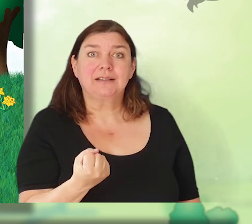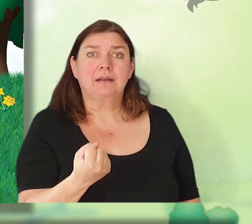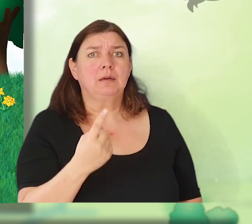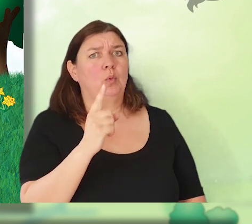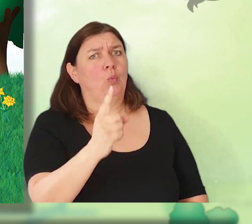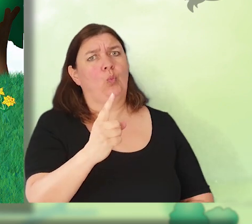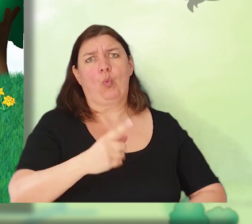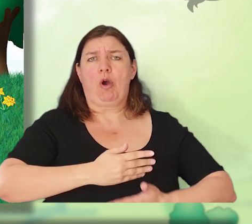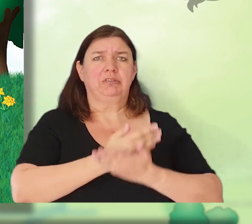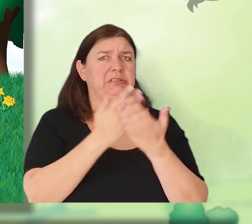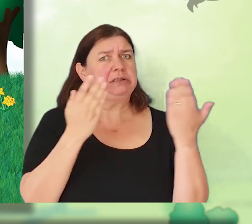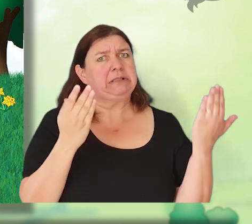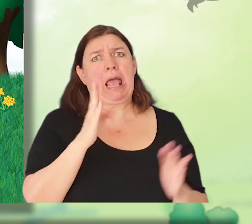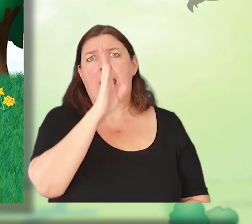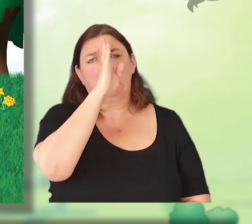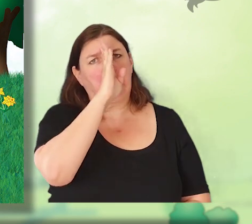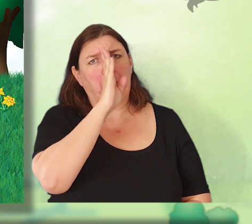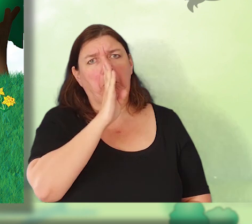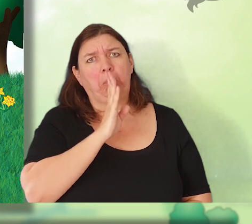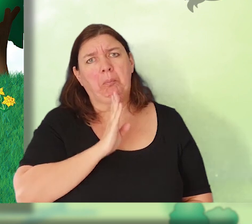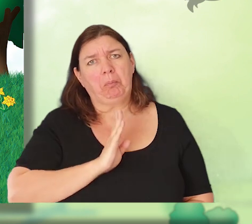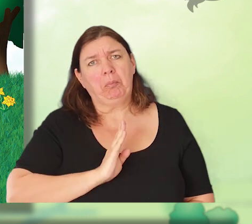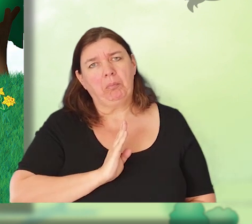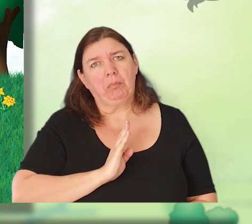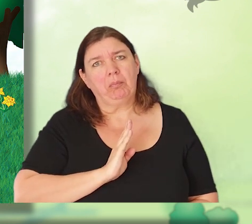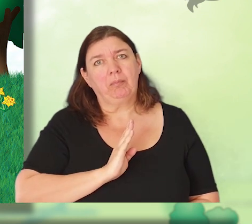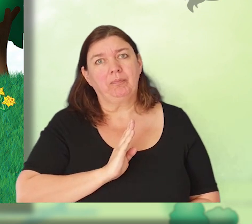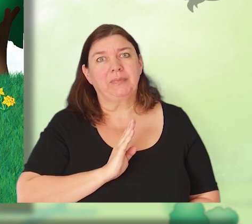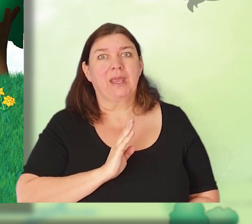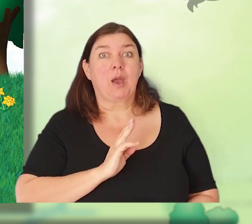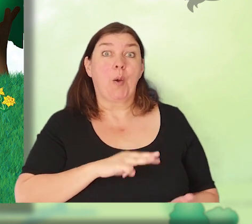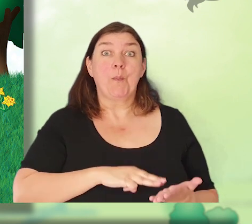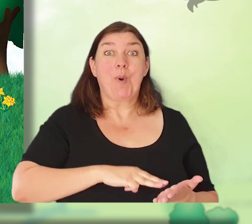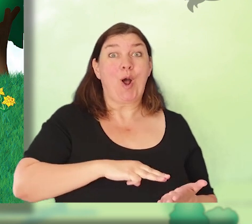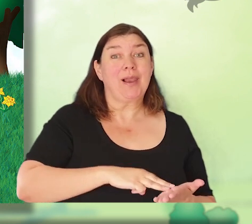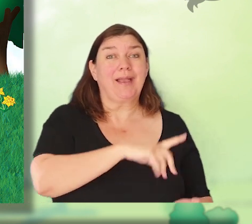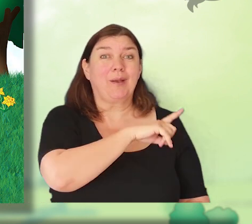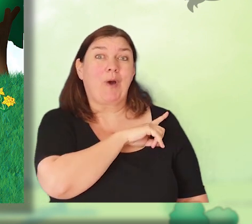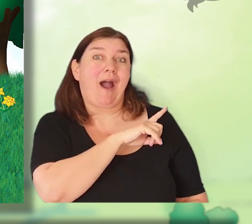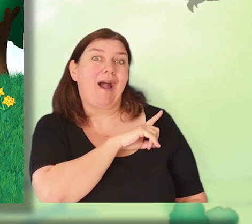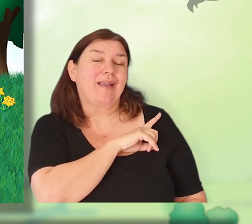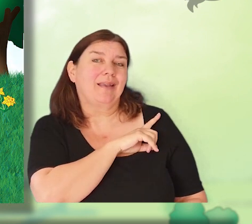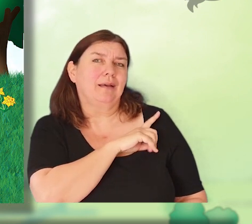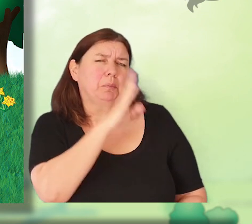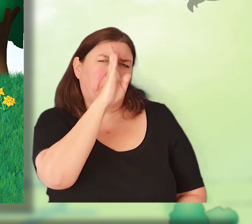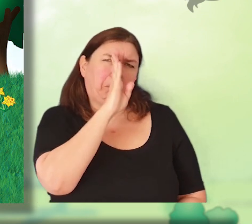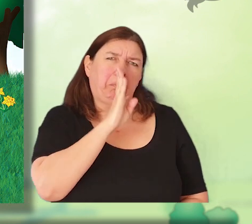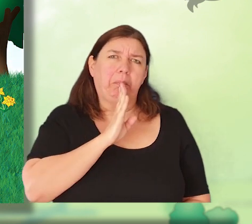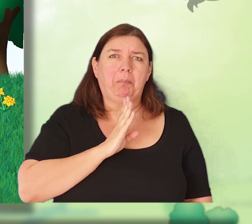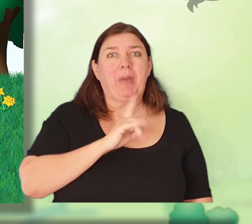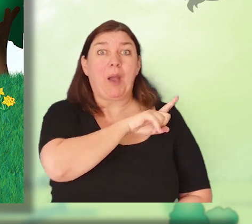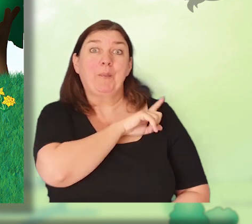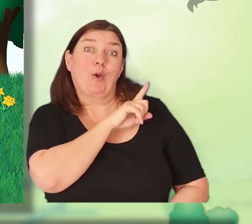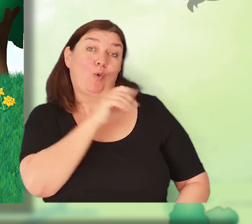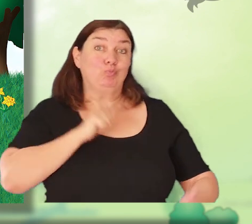The biggest grin in the village belonged to Molly the Moo. However, there was one time when this was just not